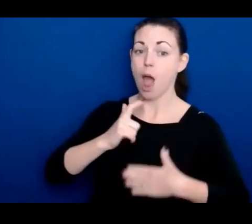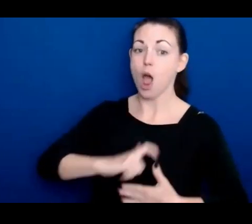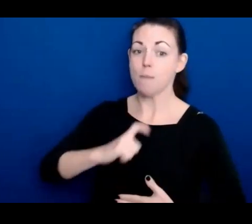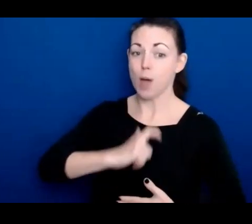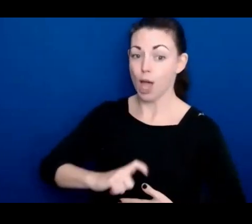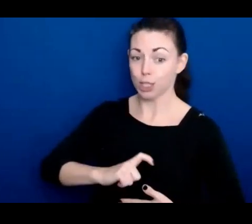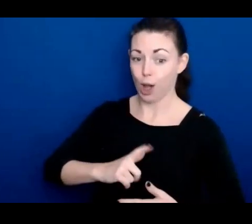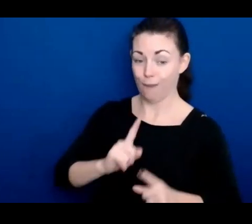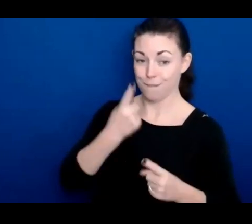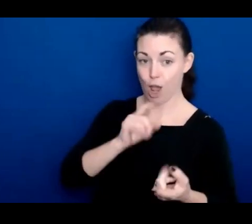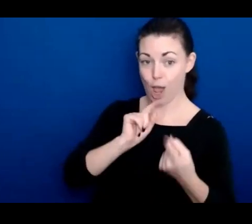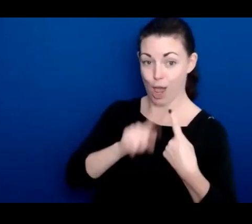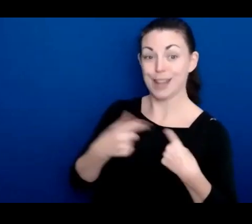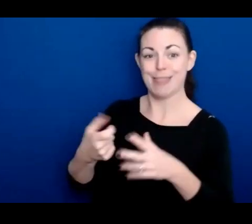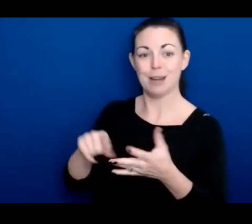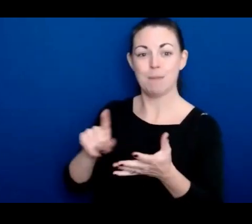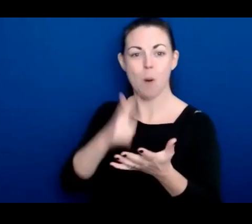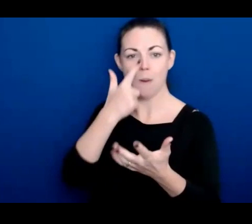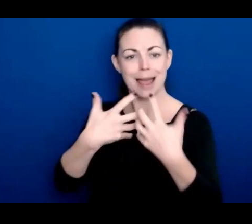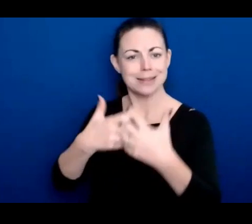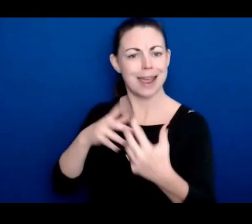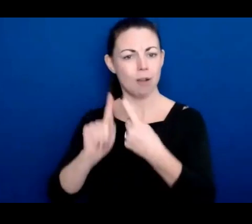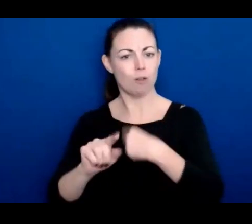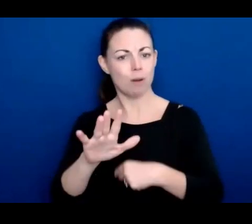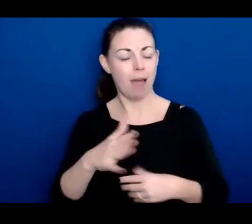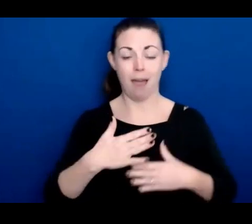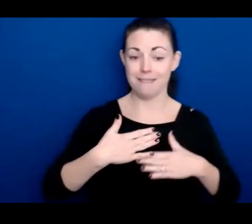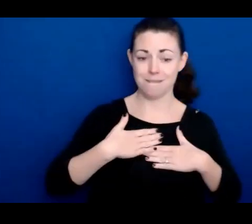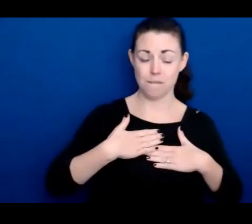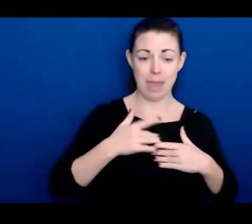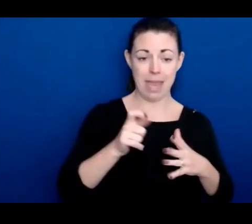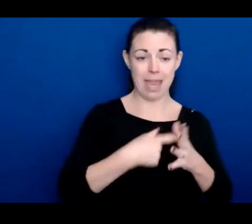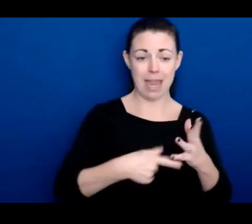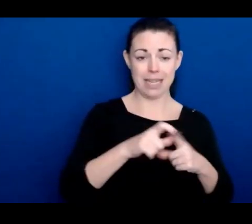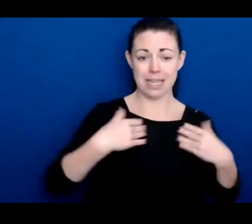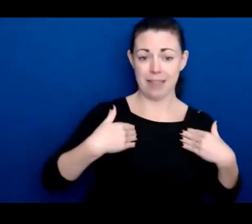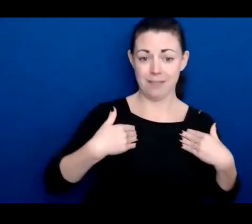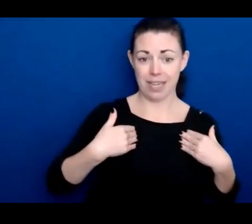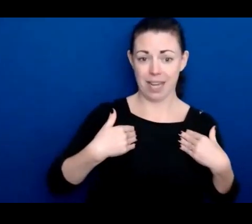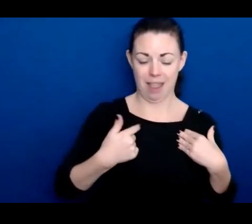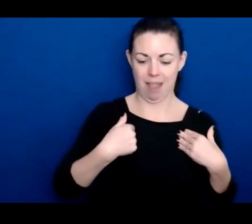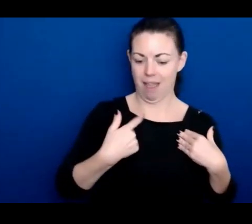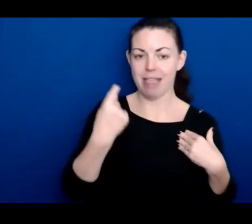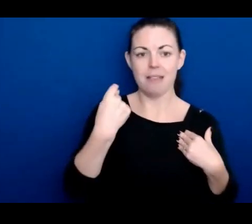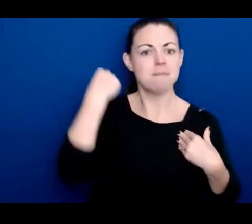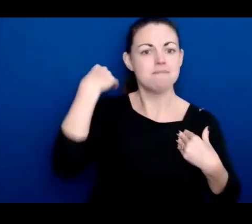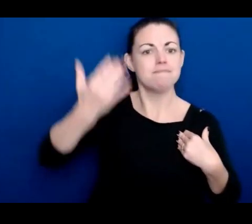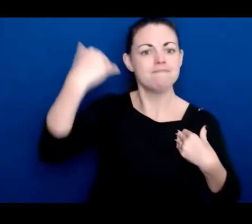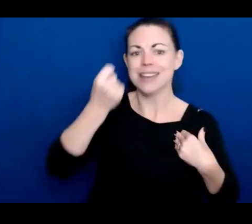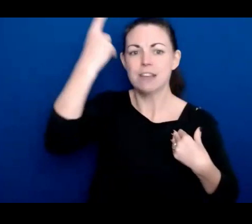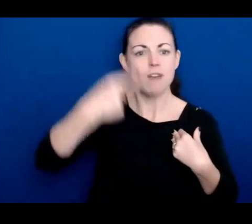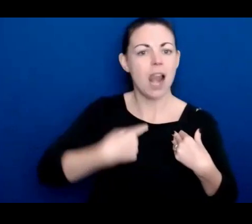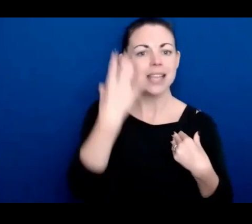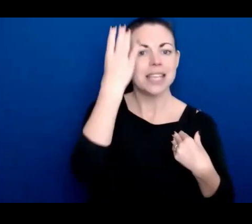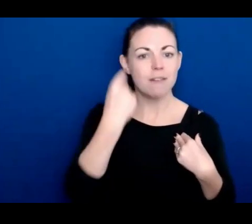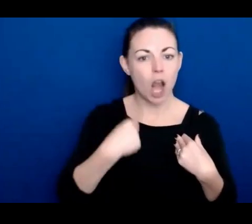Paul on the technical kind of things. For me, when I was actually kind of not realizing I had hearing loss,